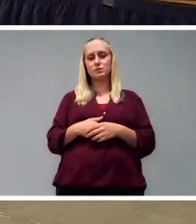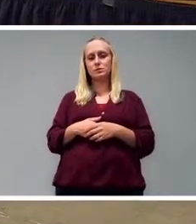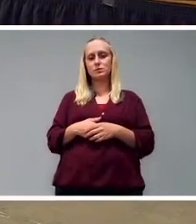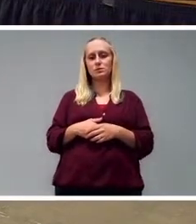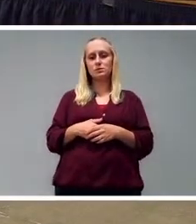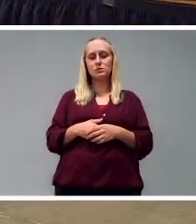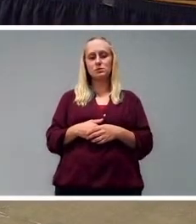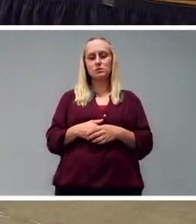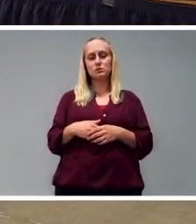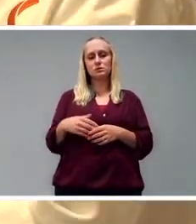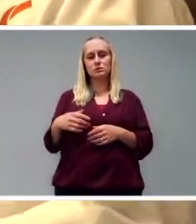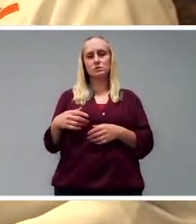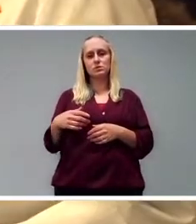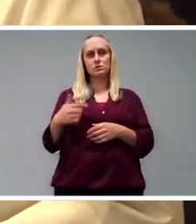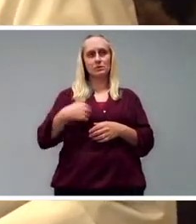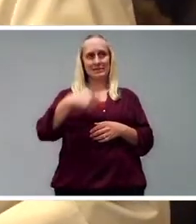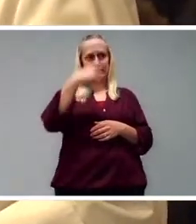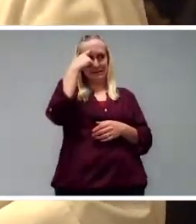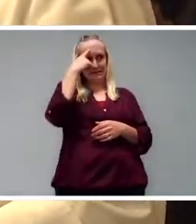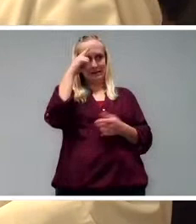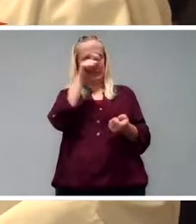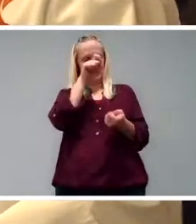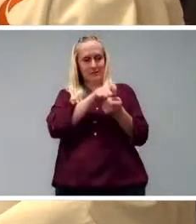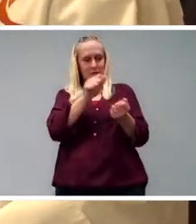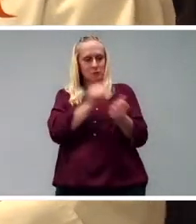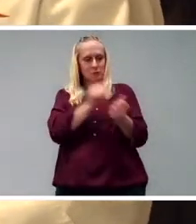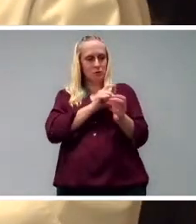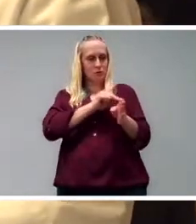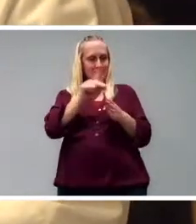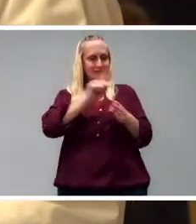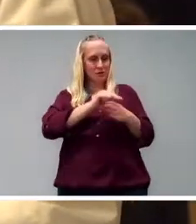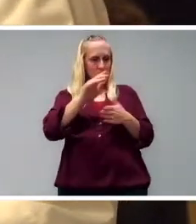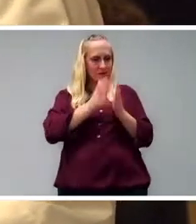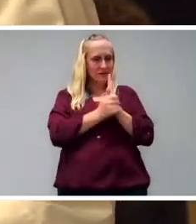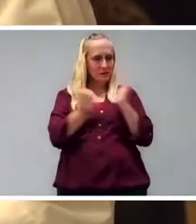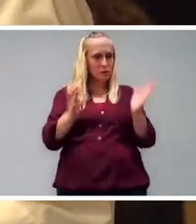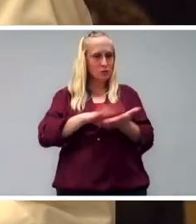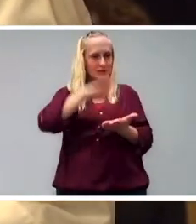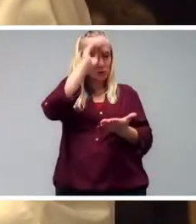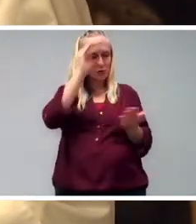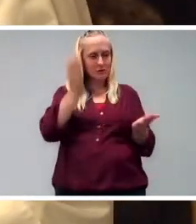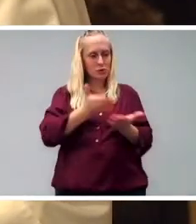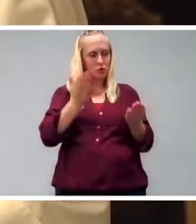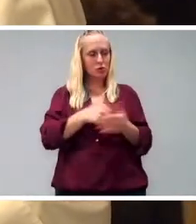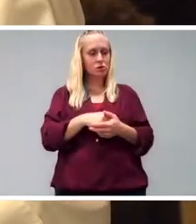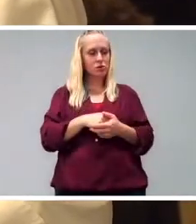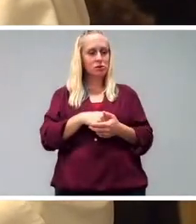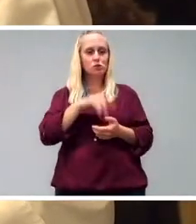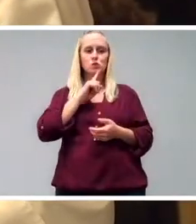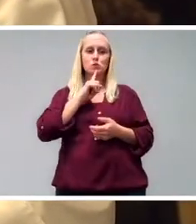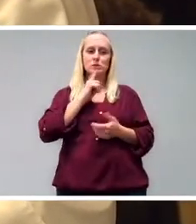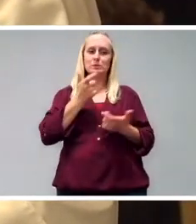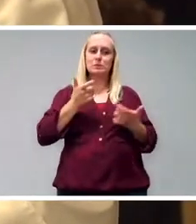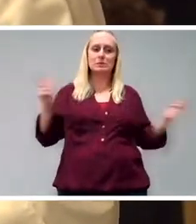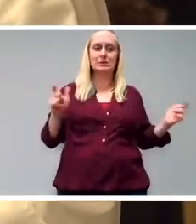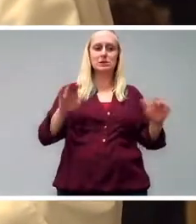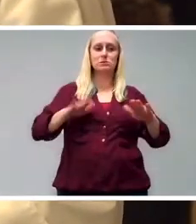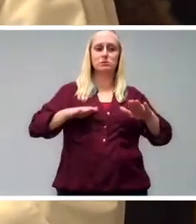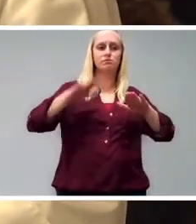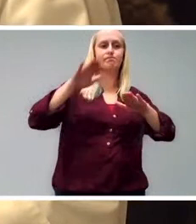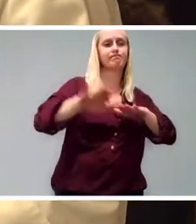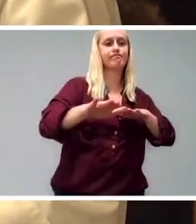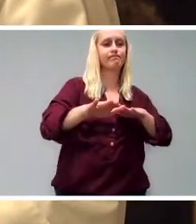I think, especially with the professional skills that we learn here at CTEC, that's definitely a huge, massive step through the door of the